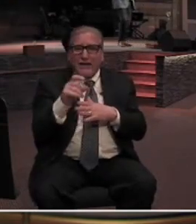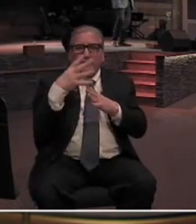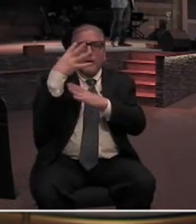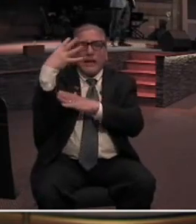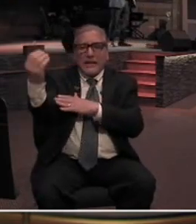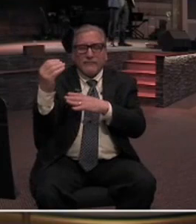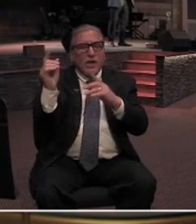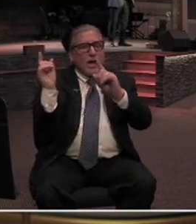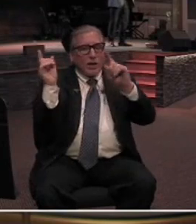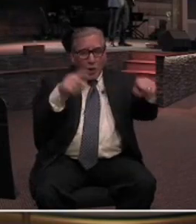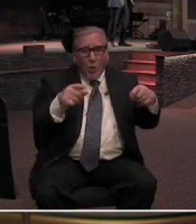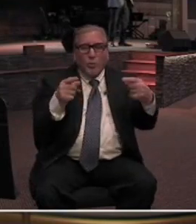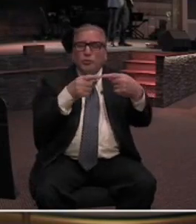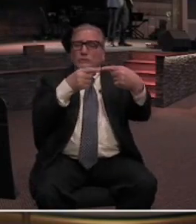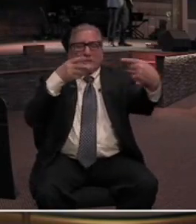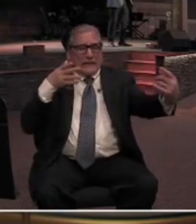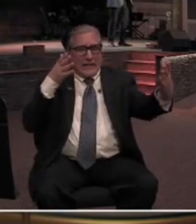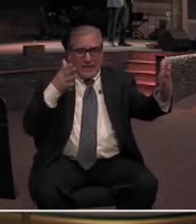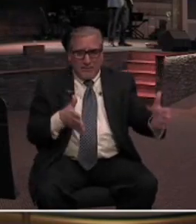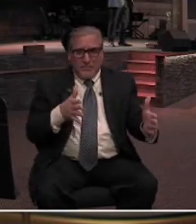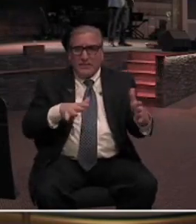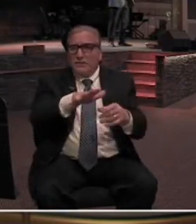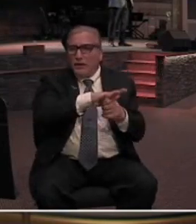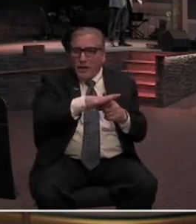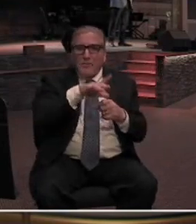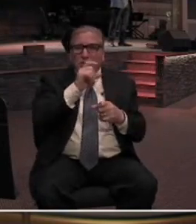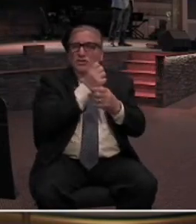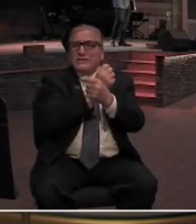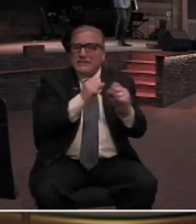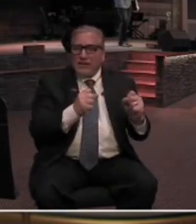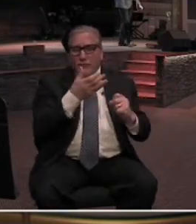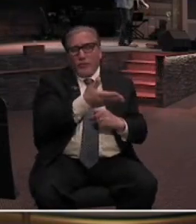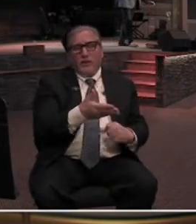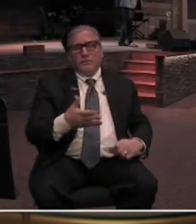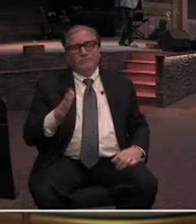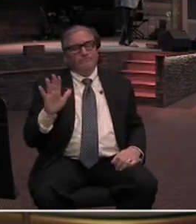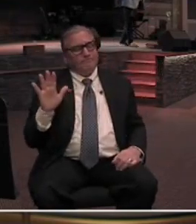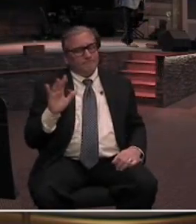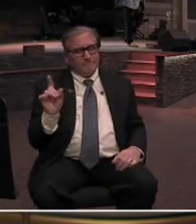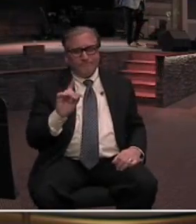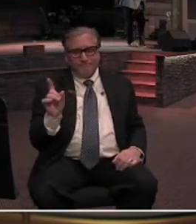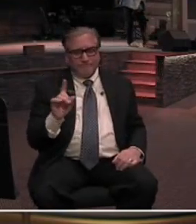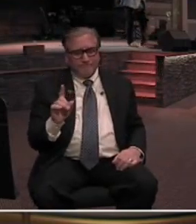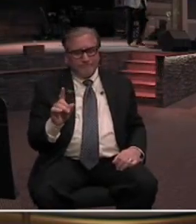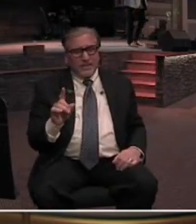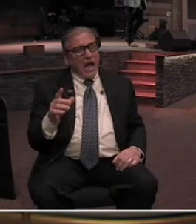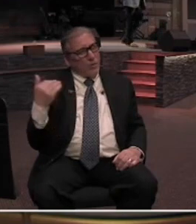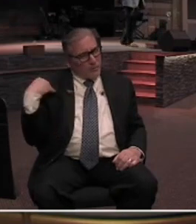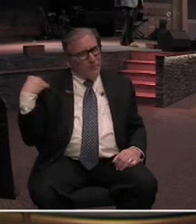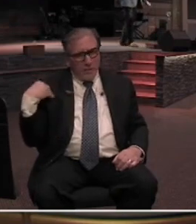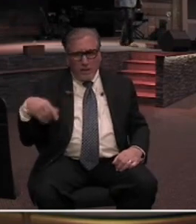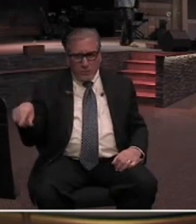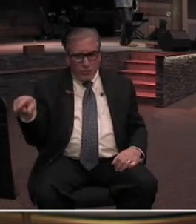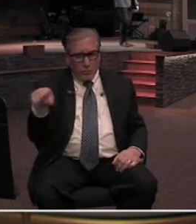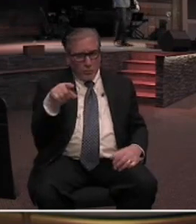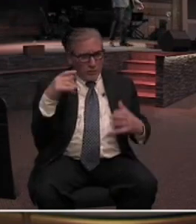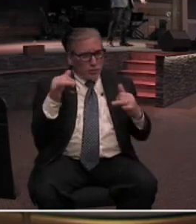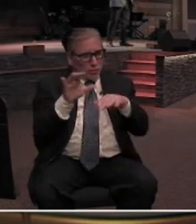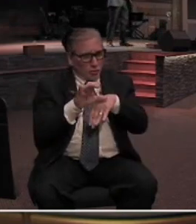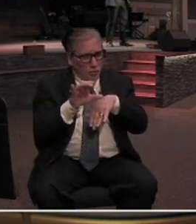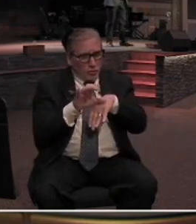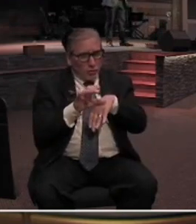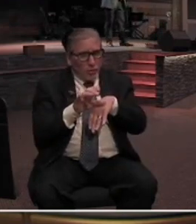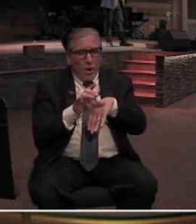the enemy's camp because it's safer there. Can I remind this church? We